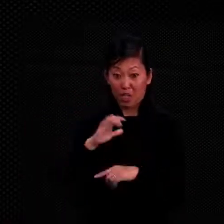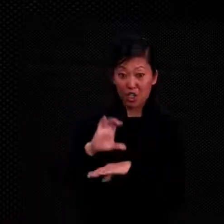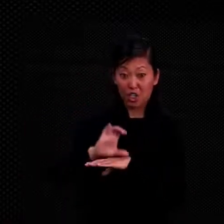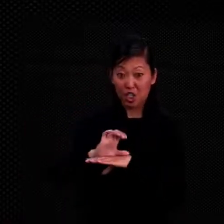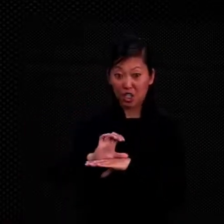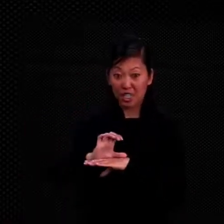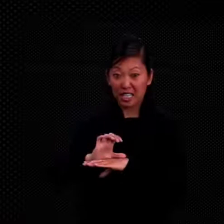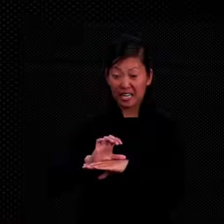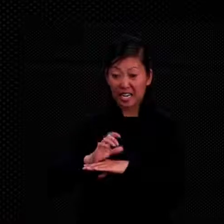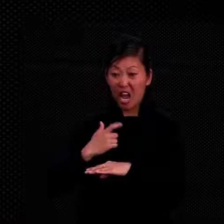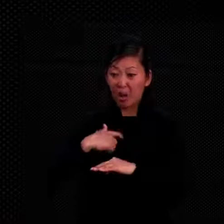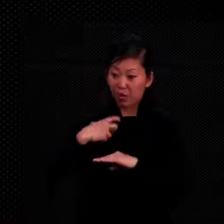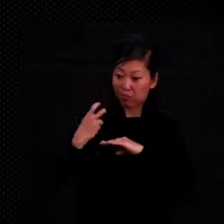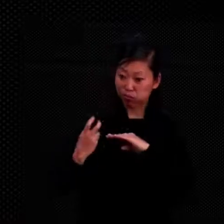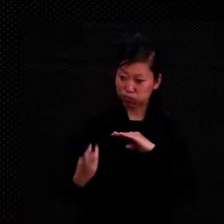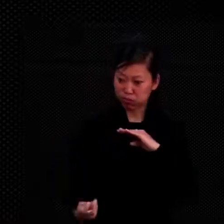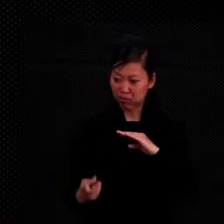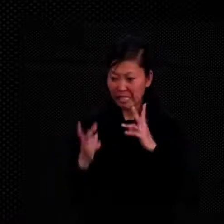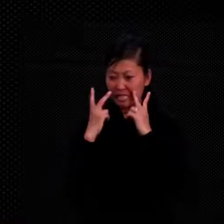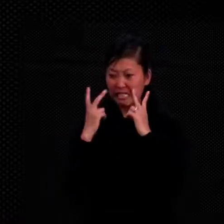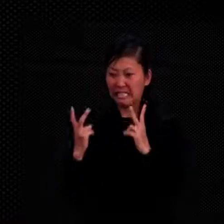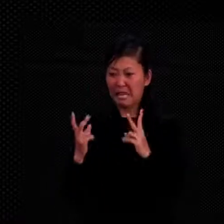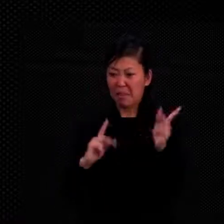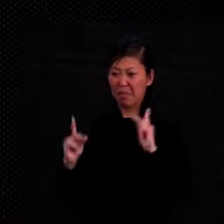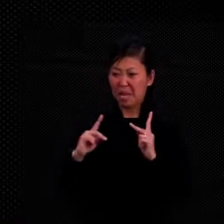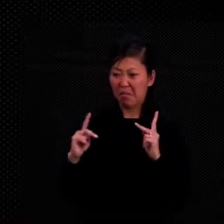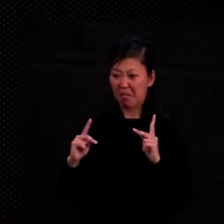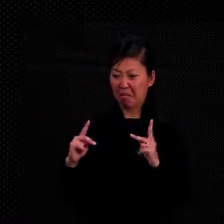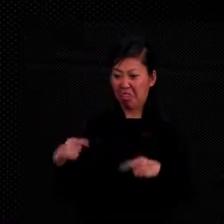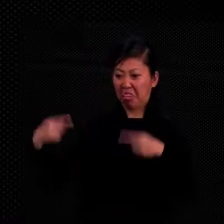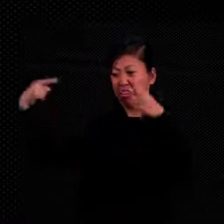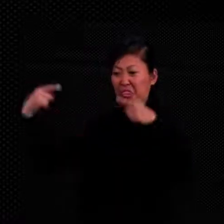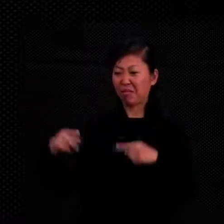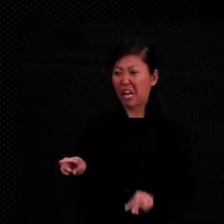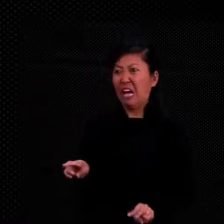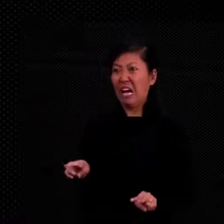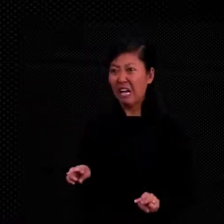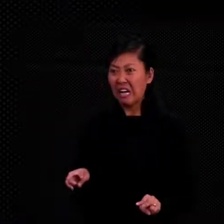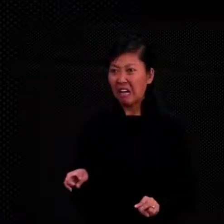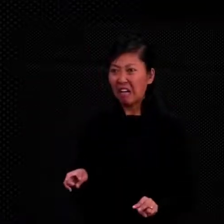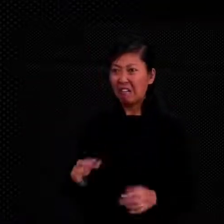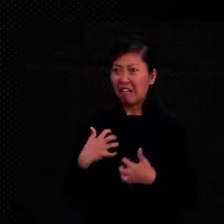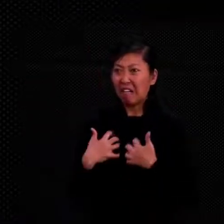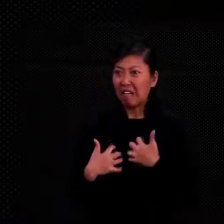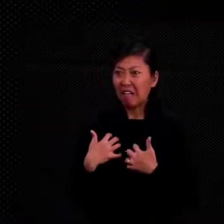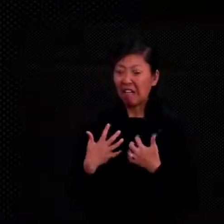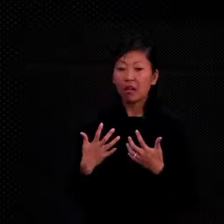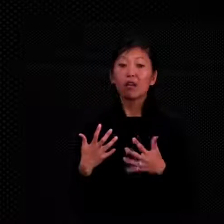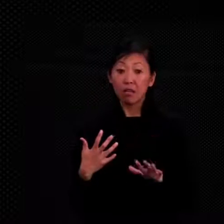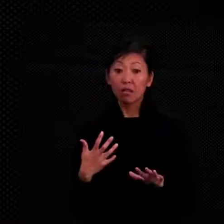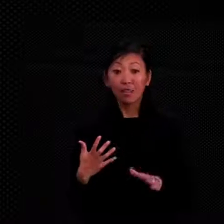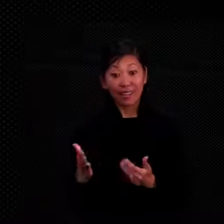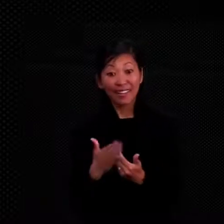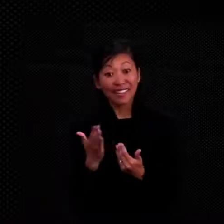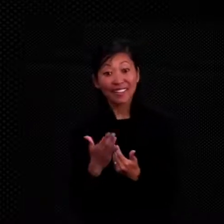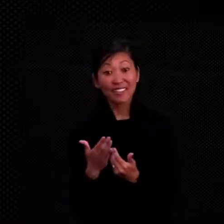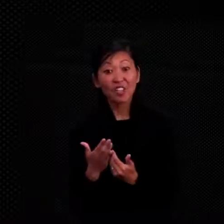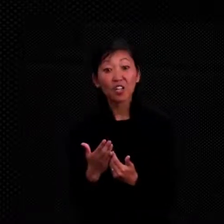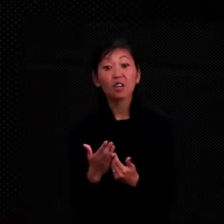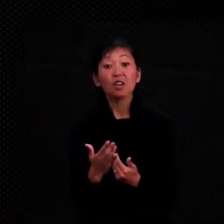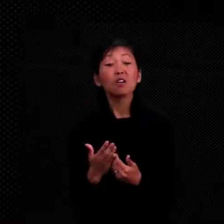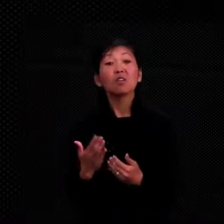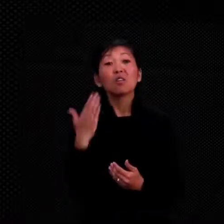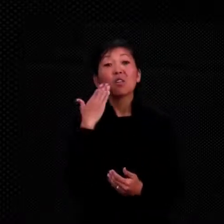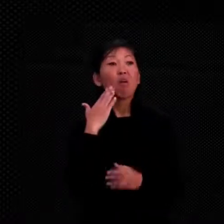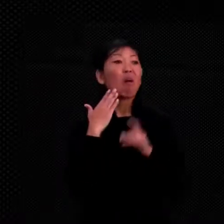of the church. Isn't that true? See, it's so much easier for me and probably you to have grace in my life toward